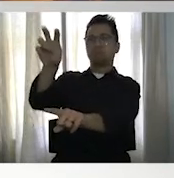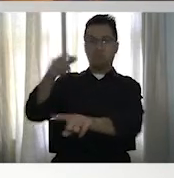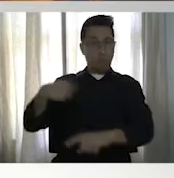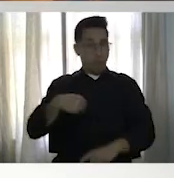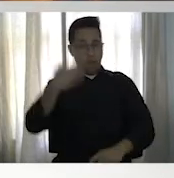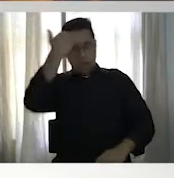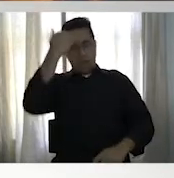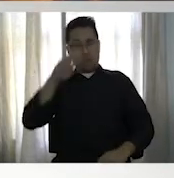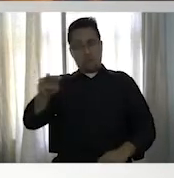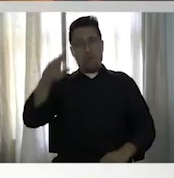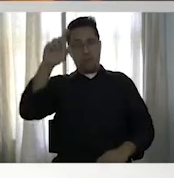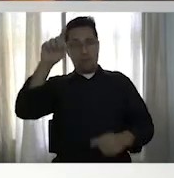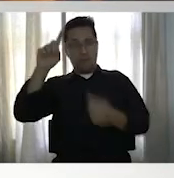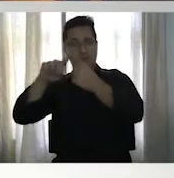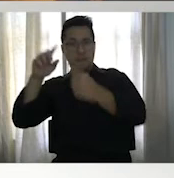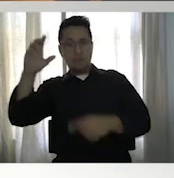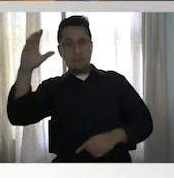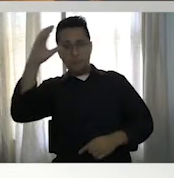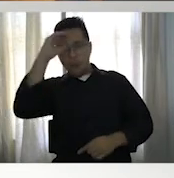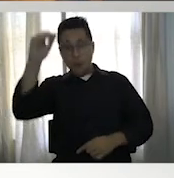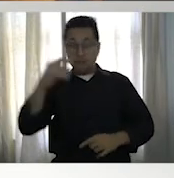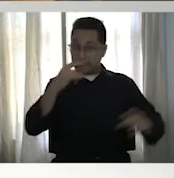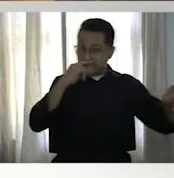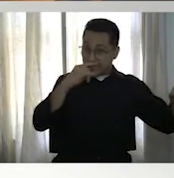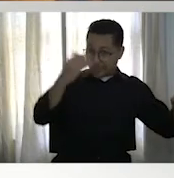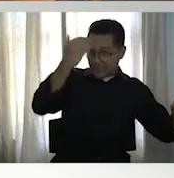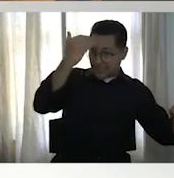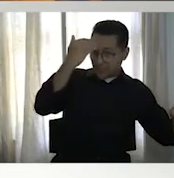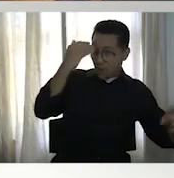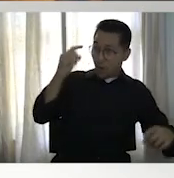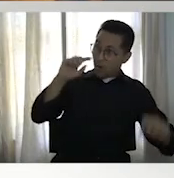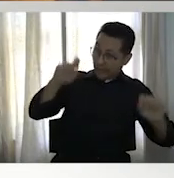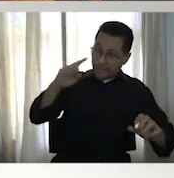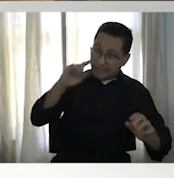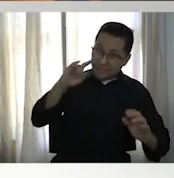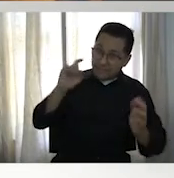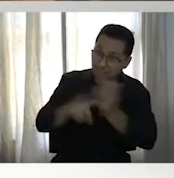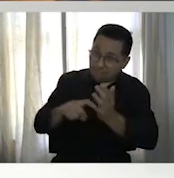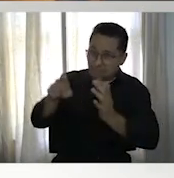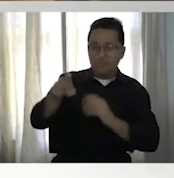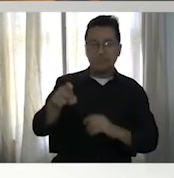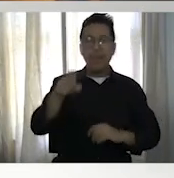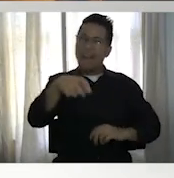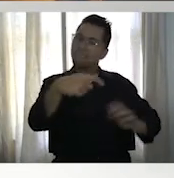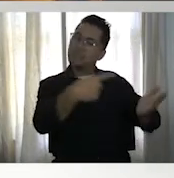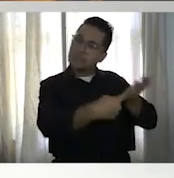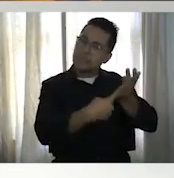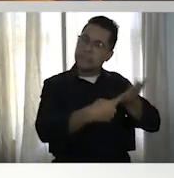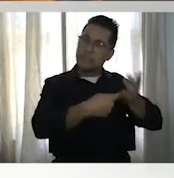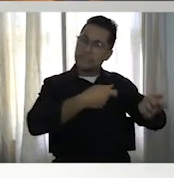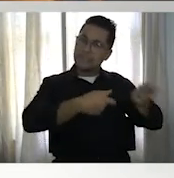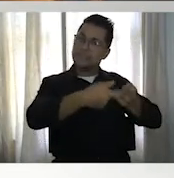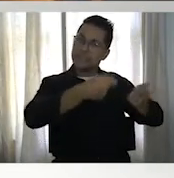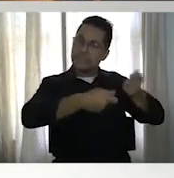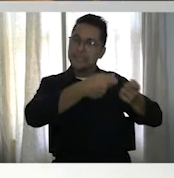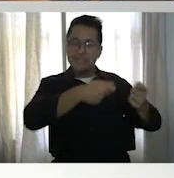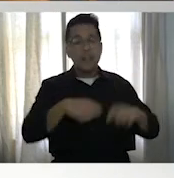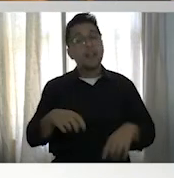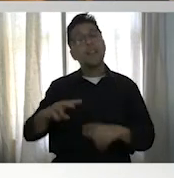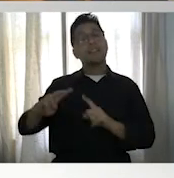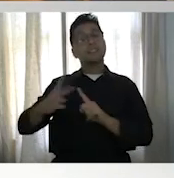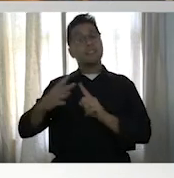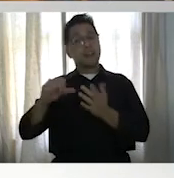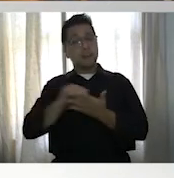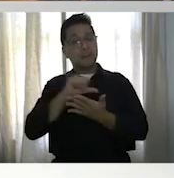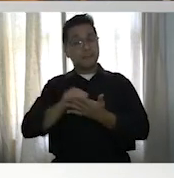at the boy. Do our kids? And we want to talk about that. We want to make sure. And the second picture is a lot